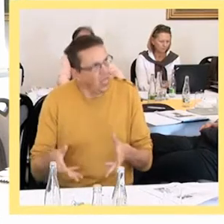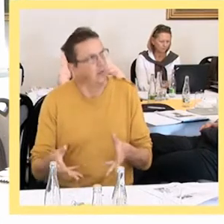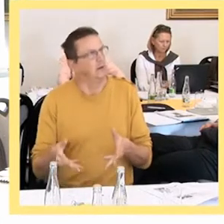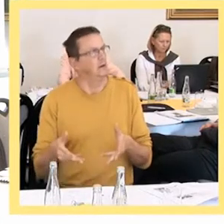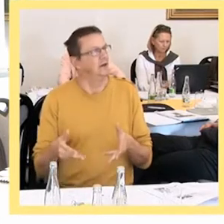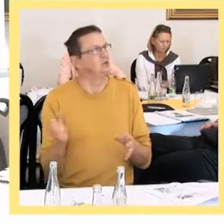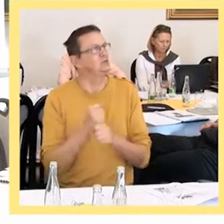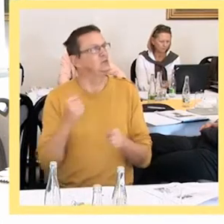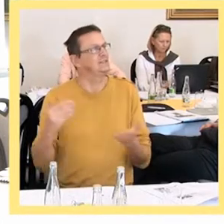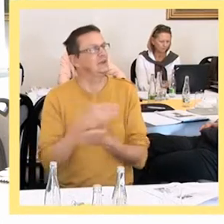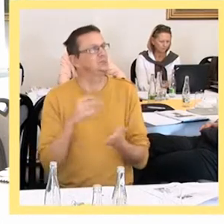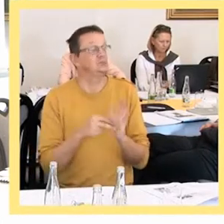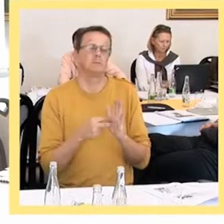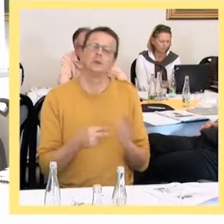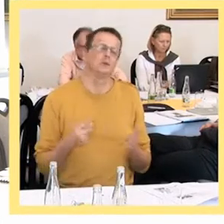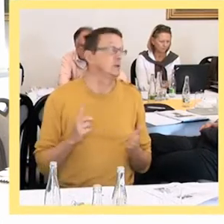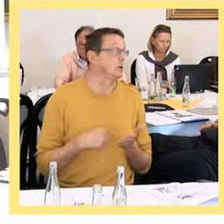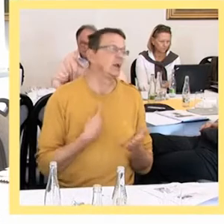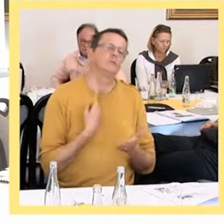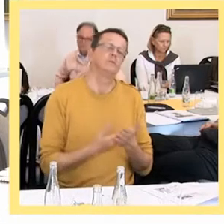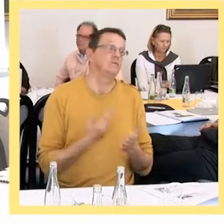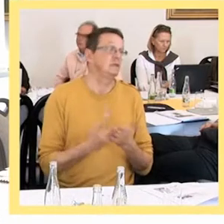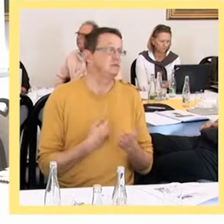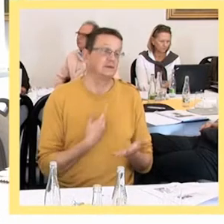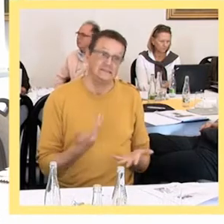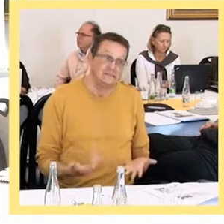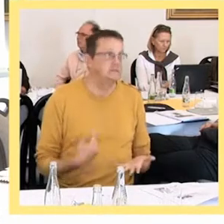system. So this highlighted instantly